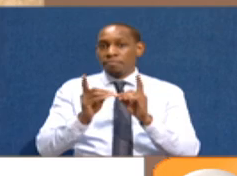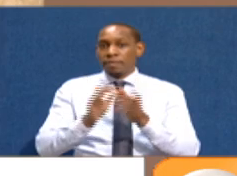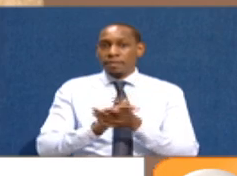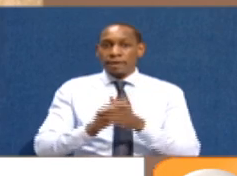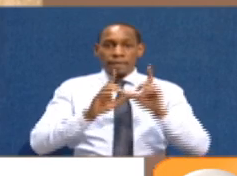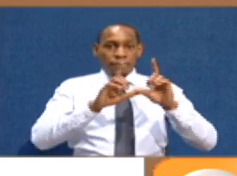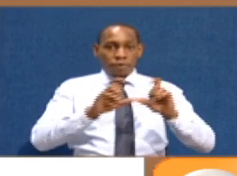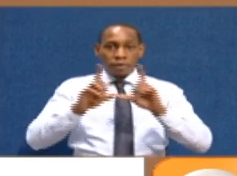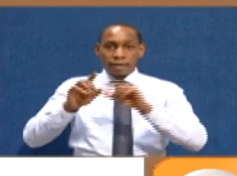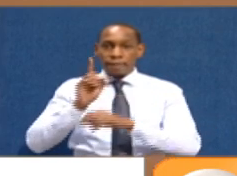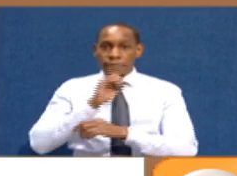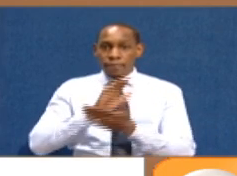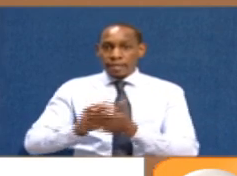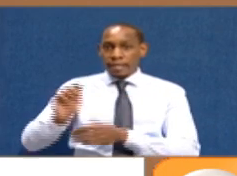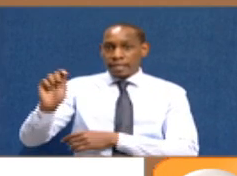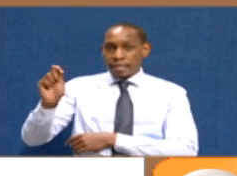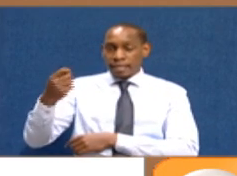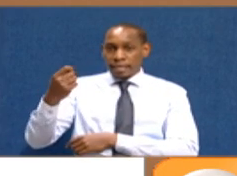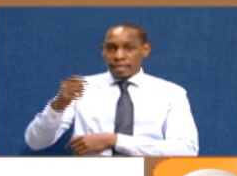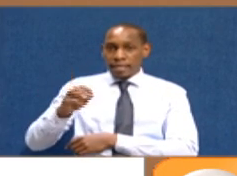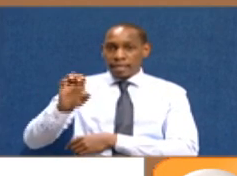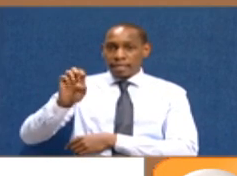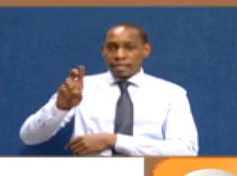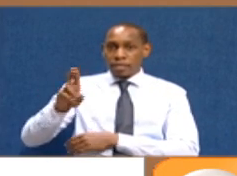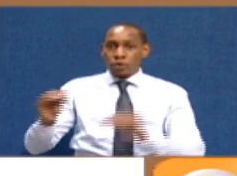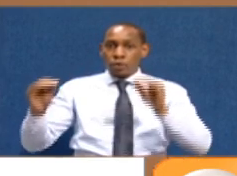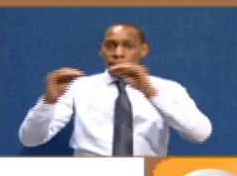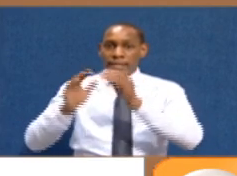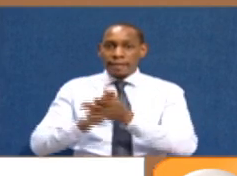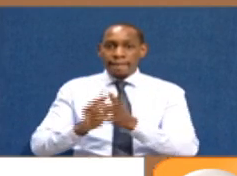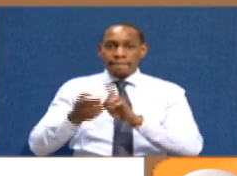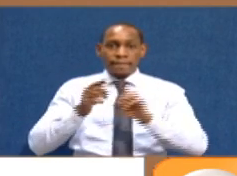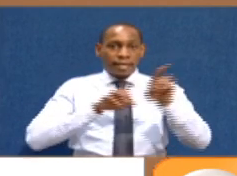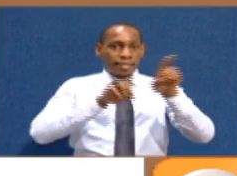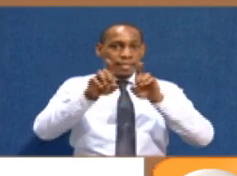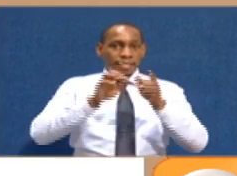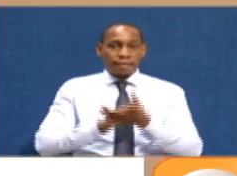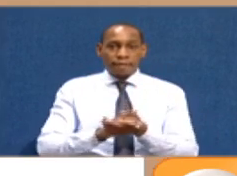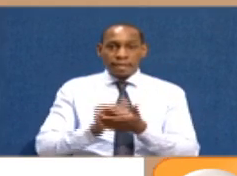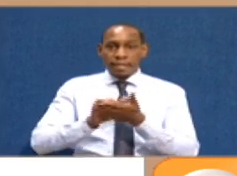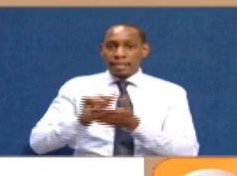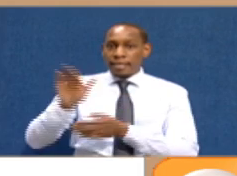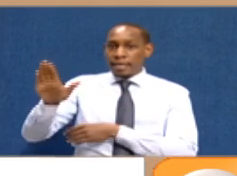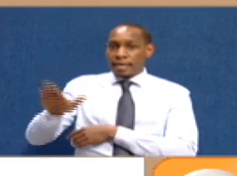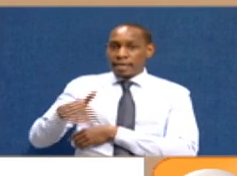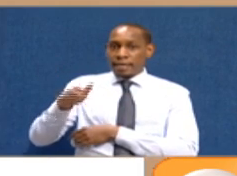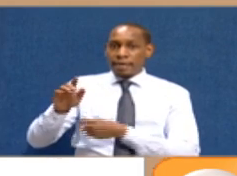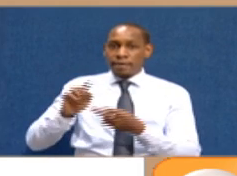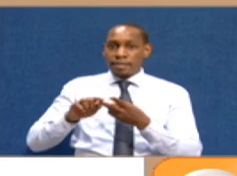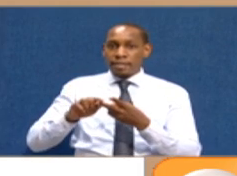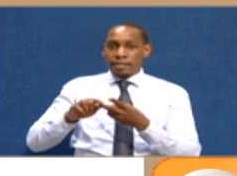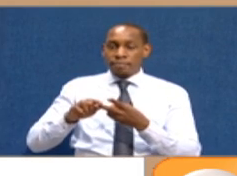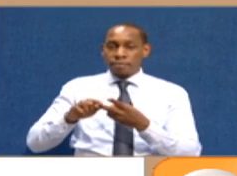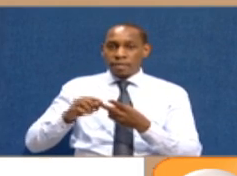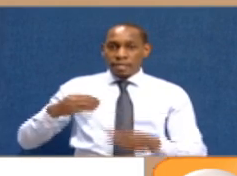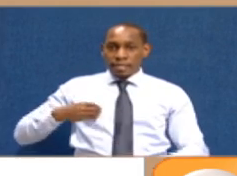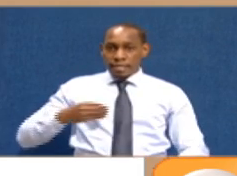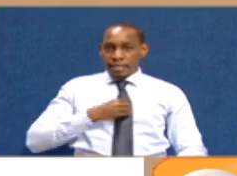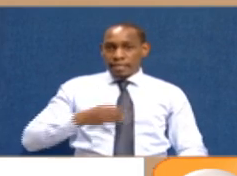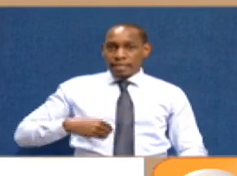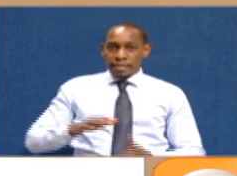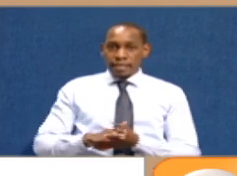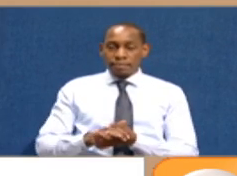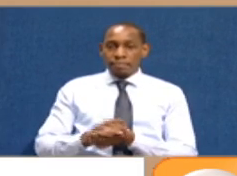I photographed for the Kenya Youth Summit, and he took me on our first safari. I got to see elephants and a cheetah, and I've been